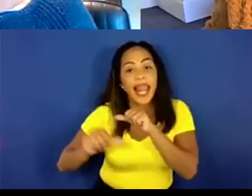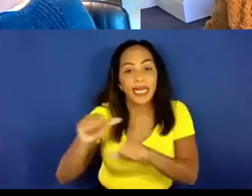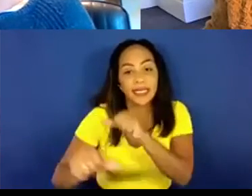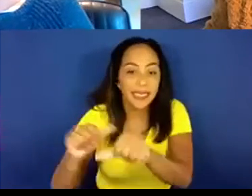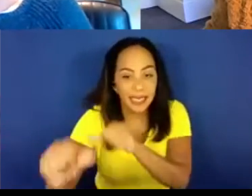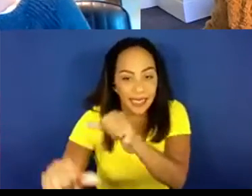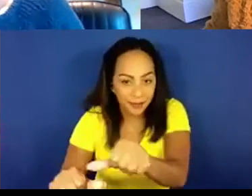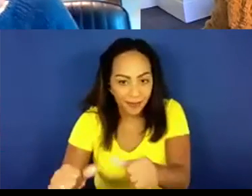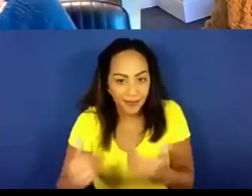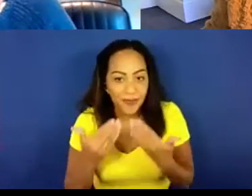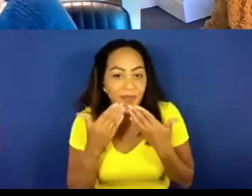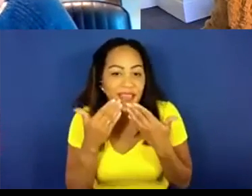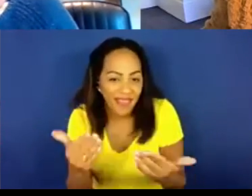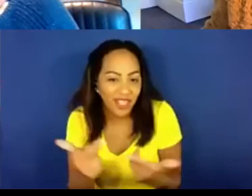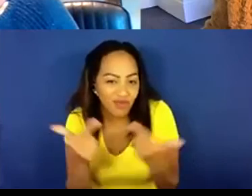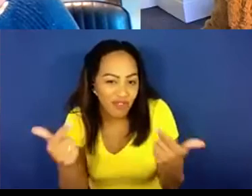Thanks, Ian.